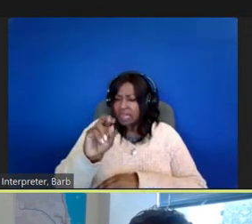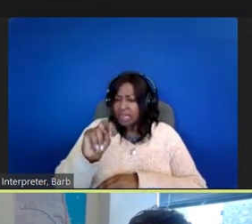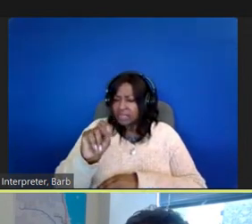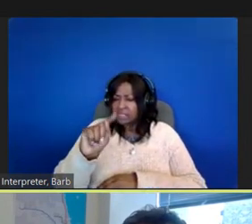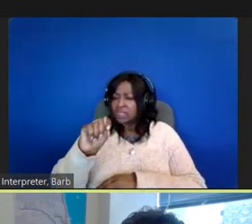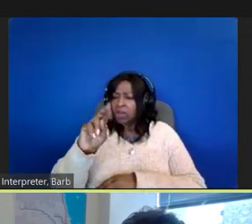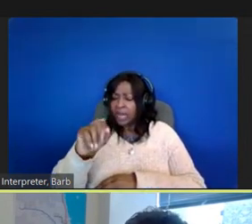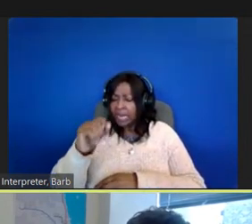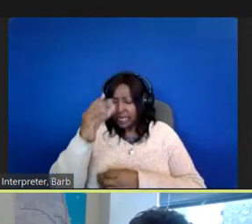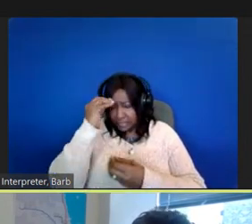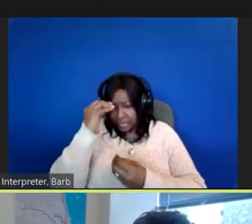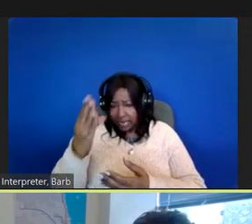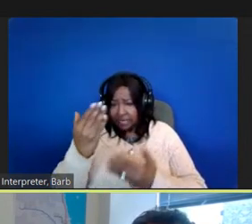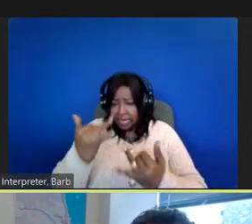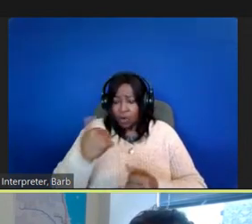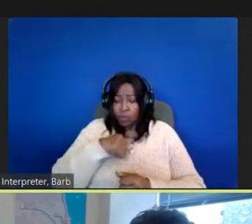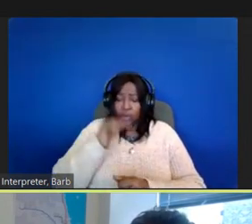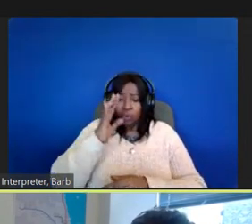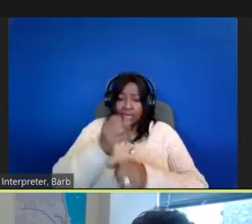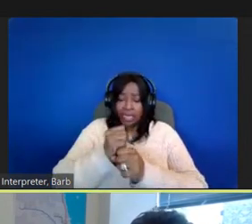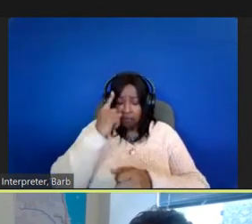we'll be getting it for all of our riders.